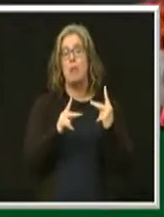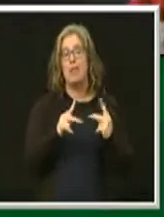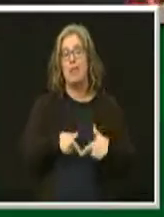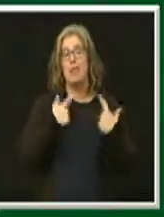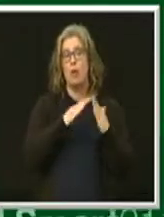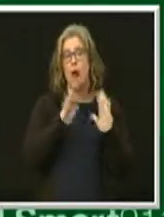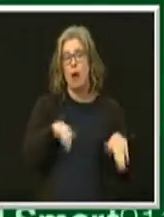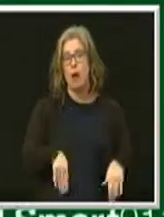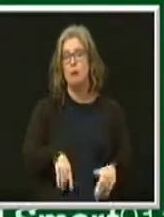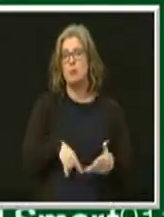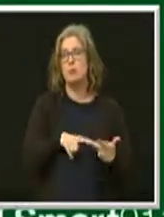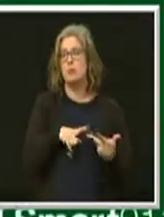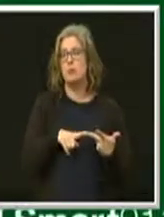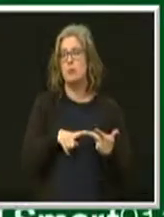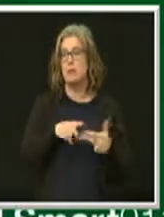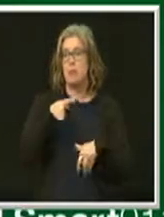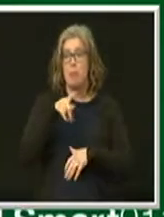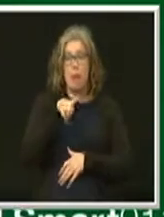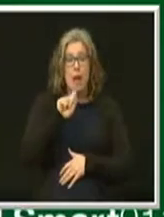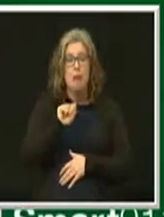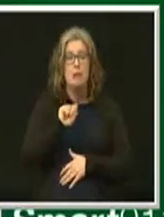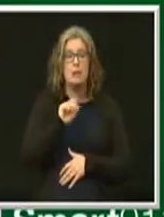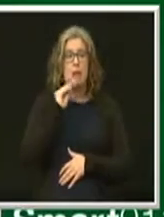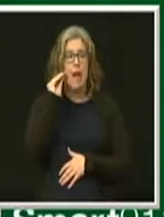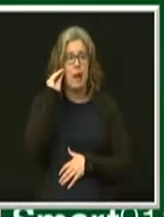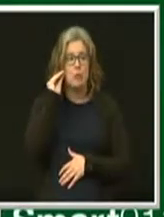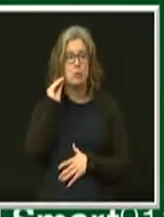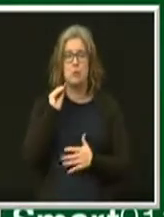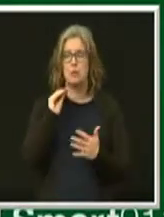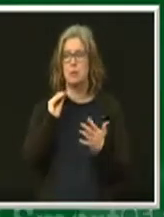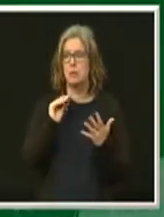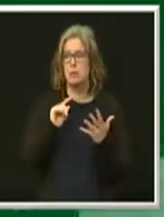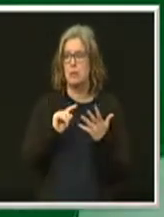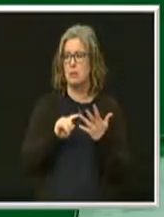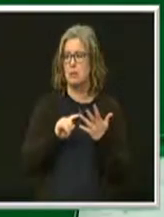your family, do you have pets in the house?